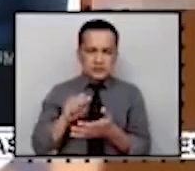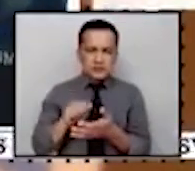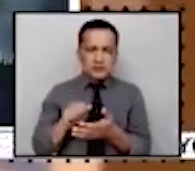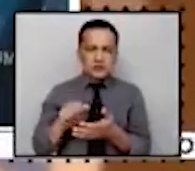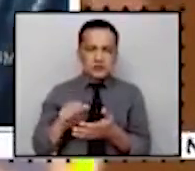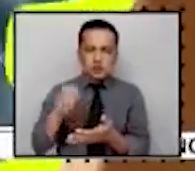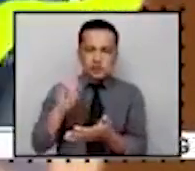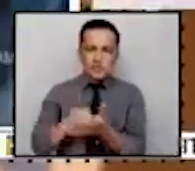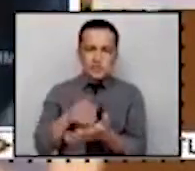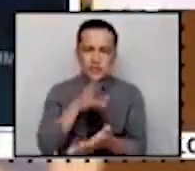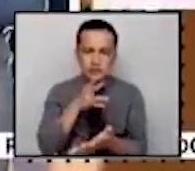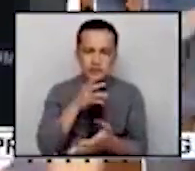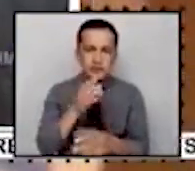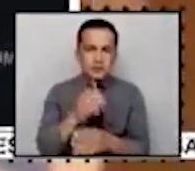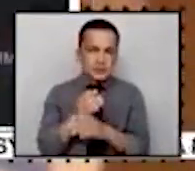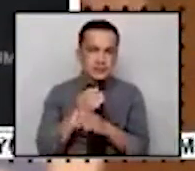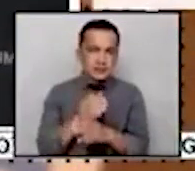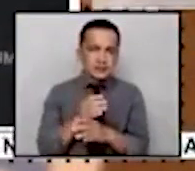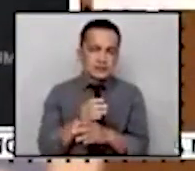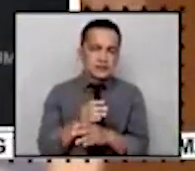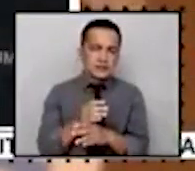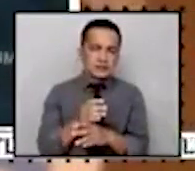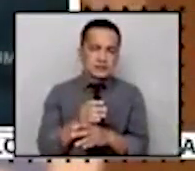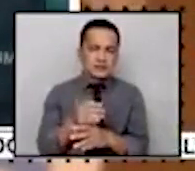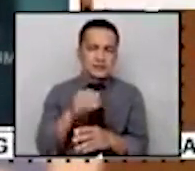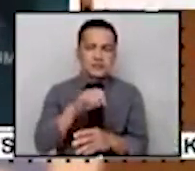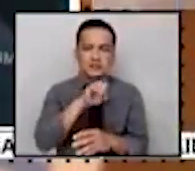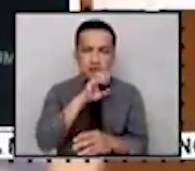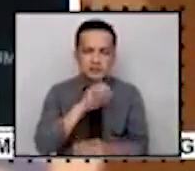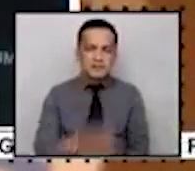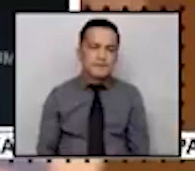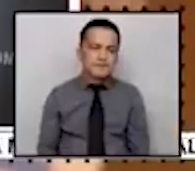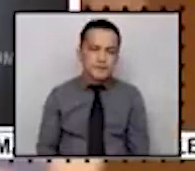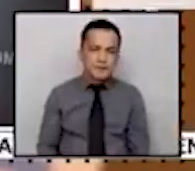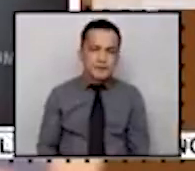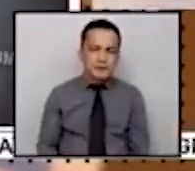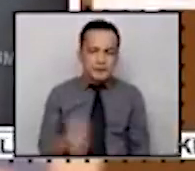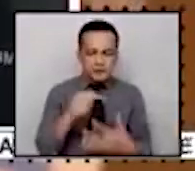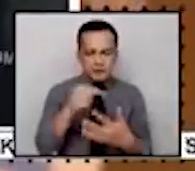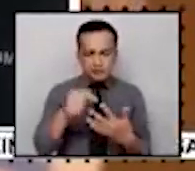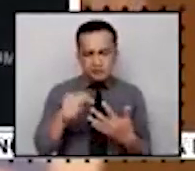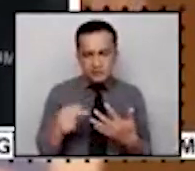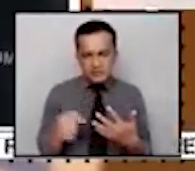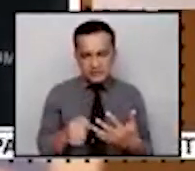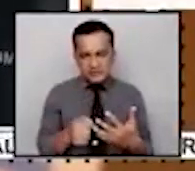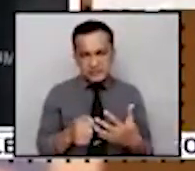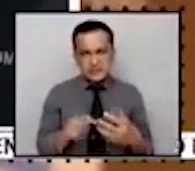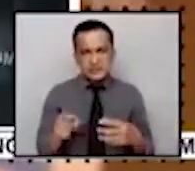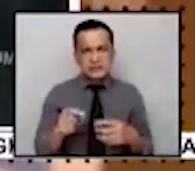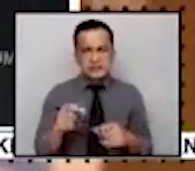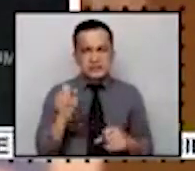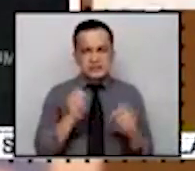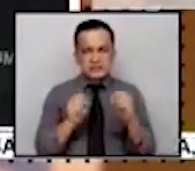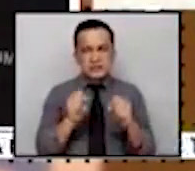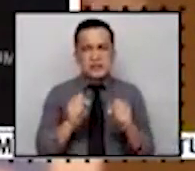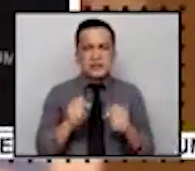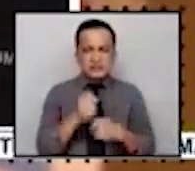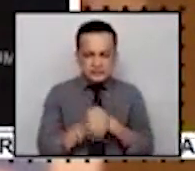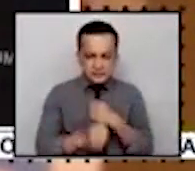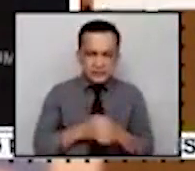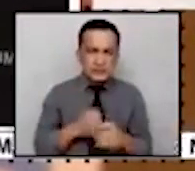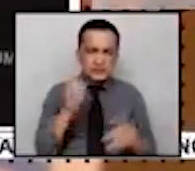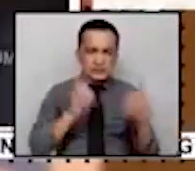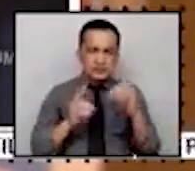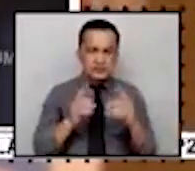taking care of her deaf grandmother. Dahil sa mga heartfelt scenes na ibinigay ng dramang ito, maraming fans ang hook na hook